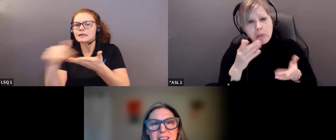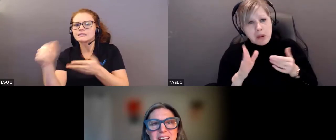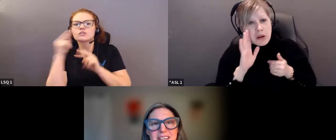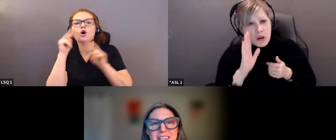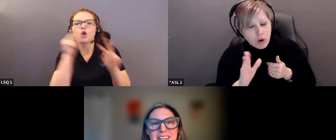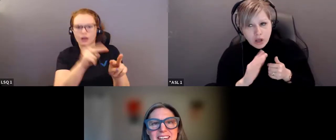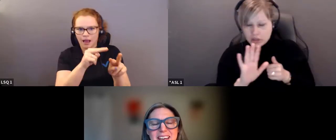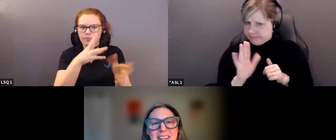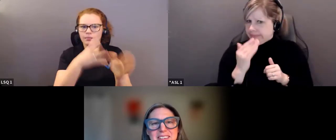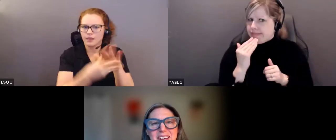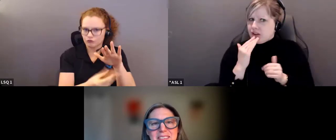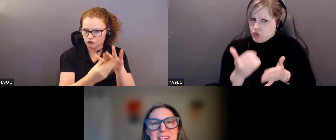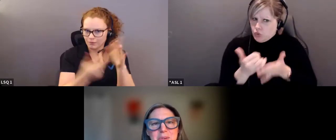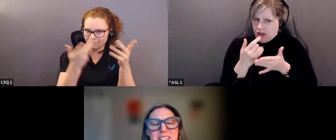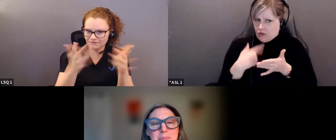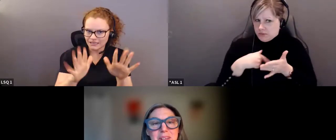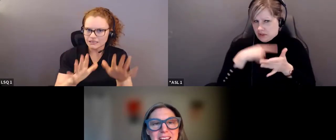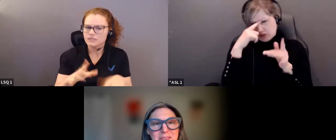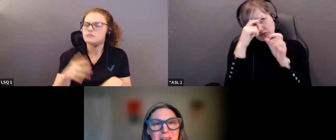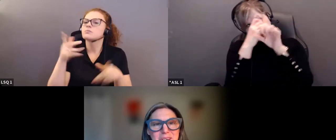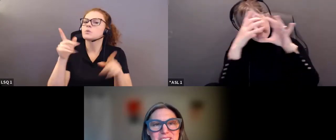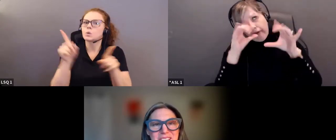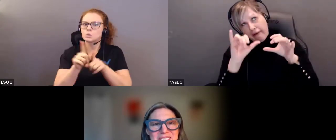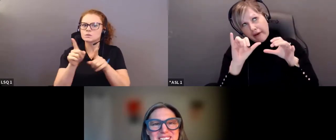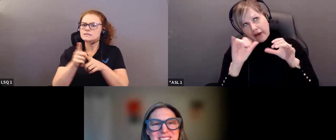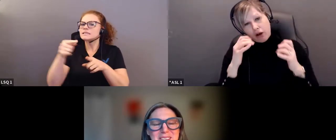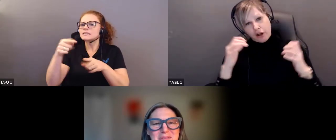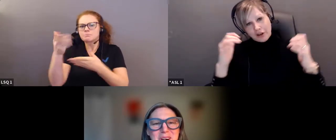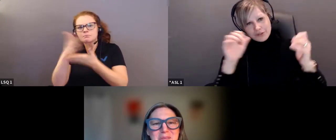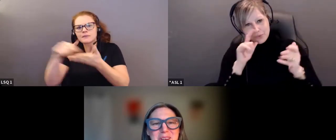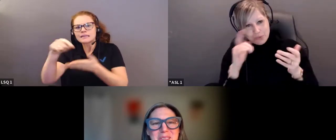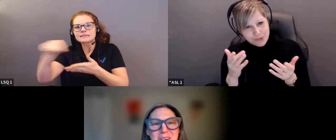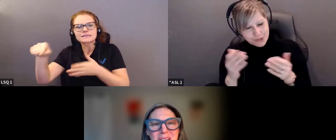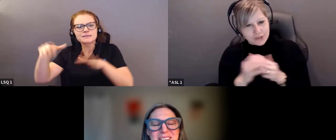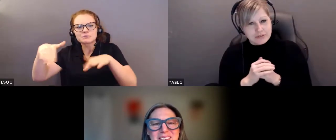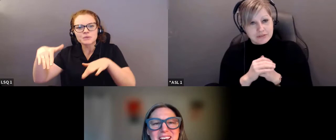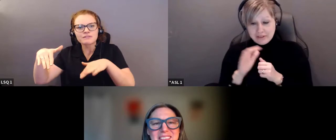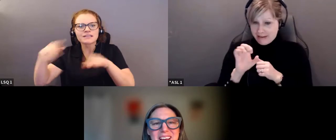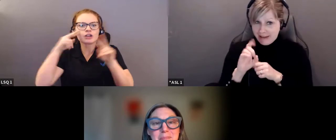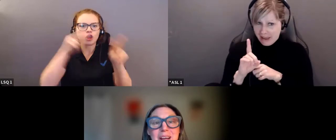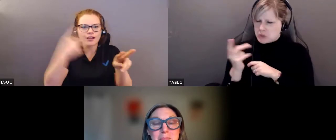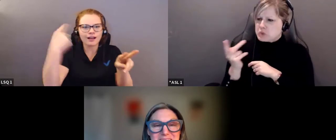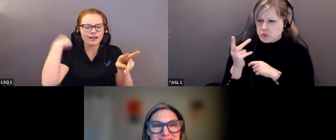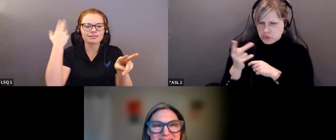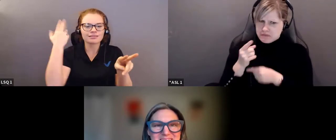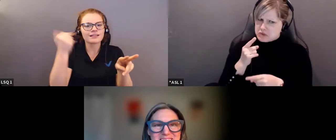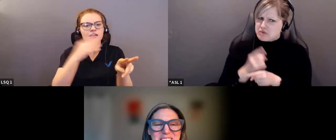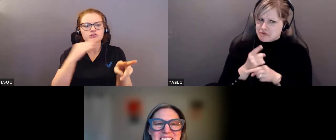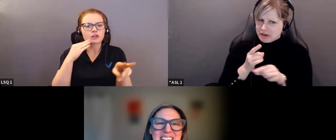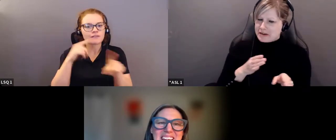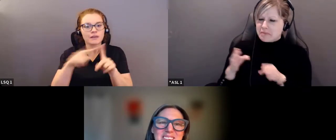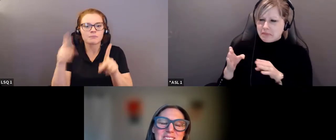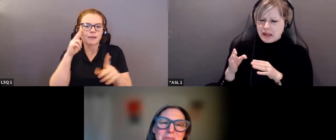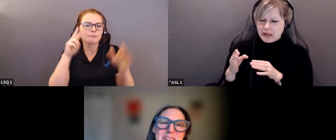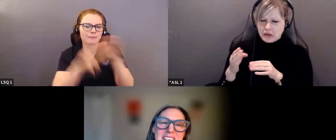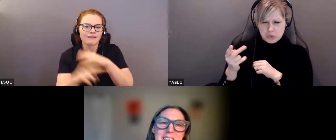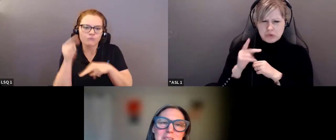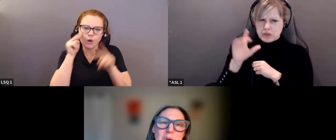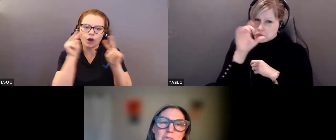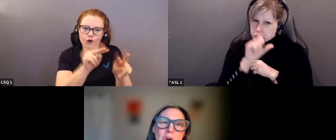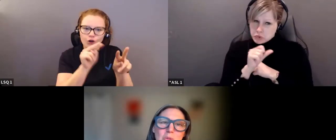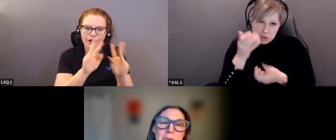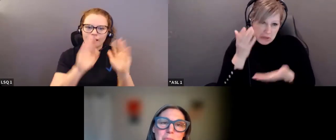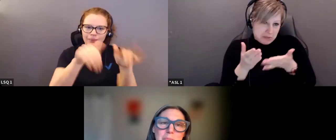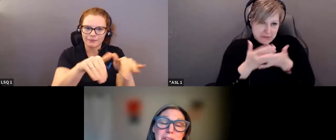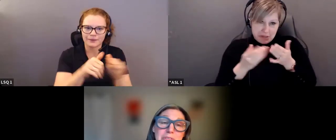us. Ed, I think we did plan the right workshop here because what we thought is that that might be the case. And so we'd like